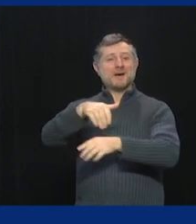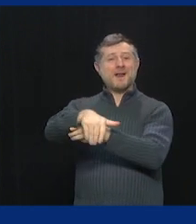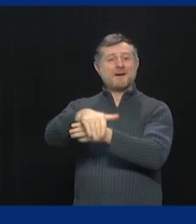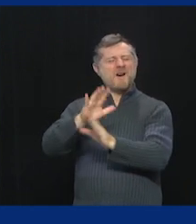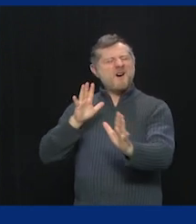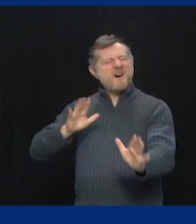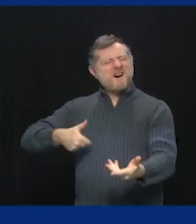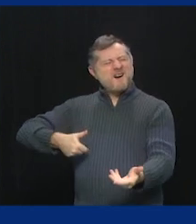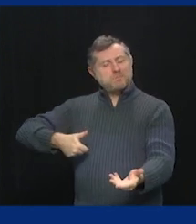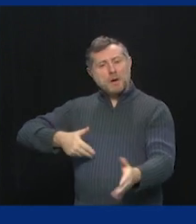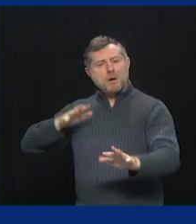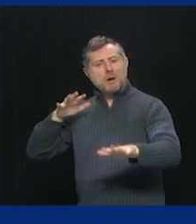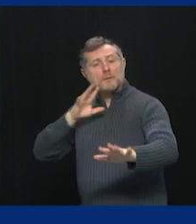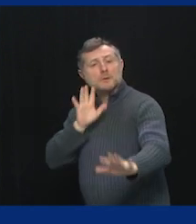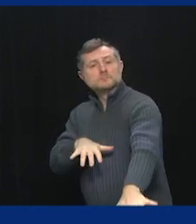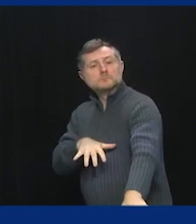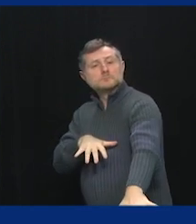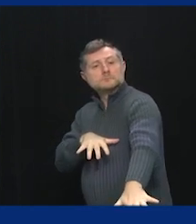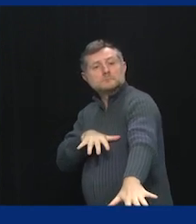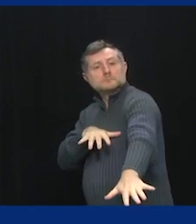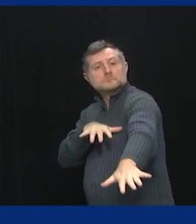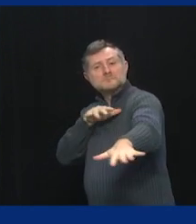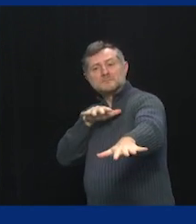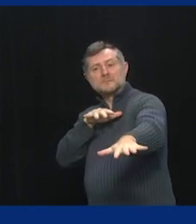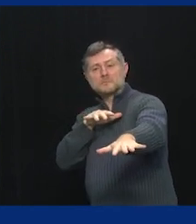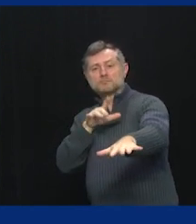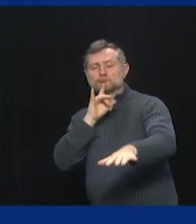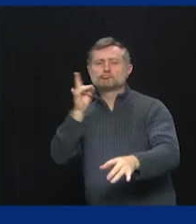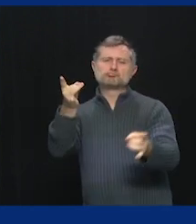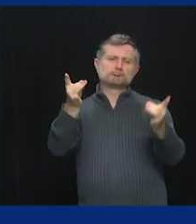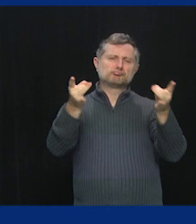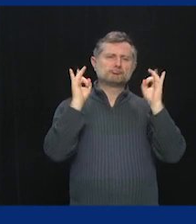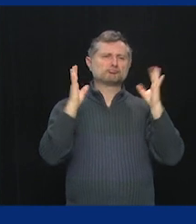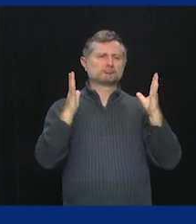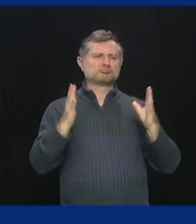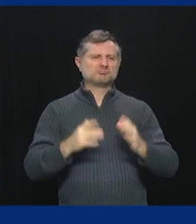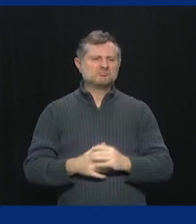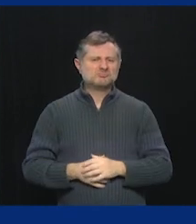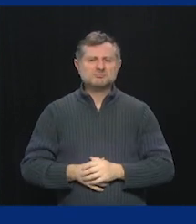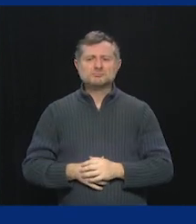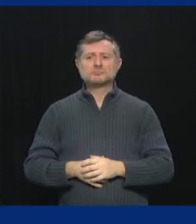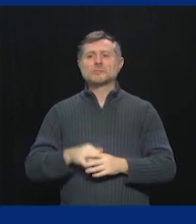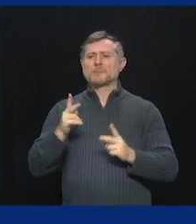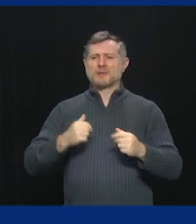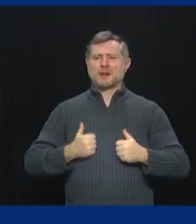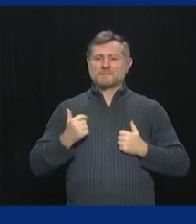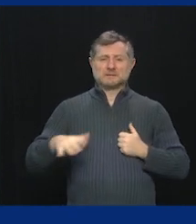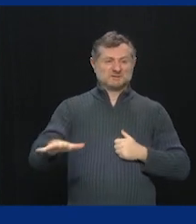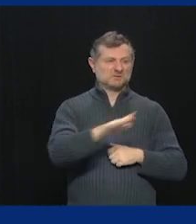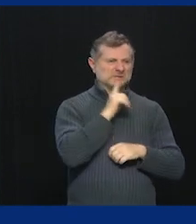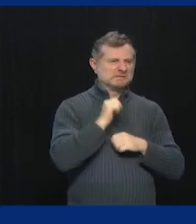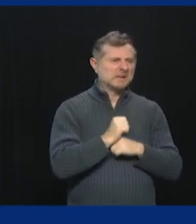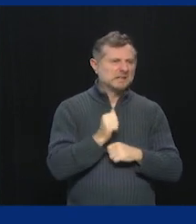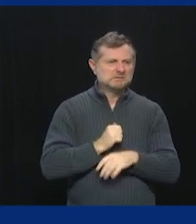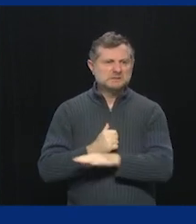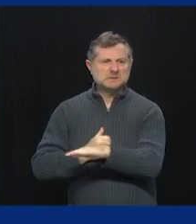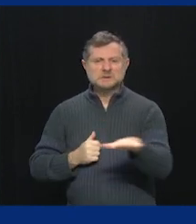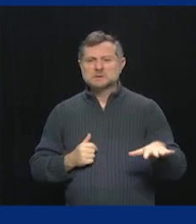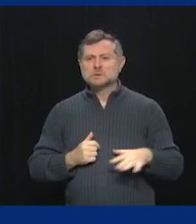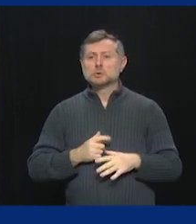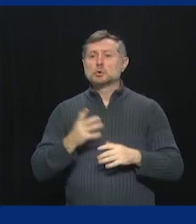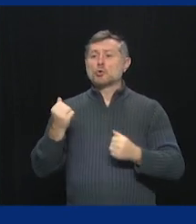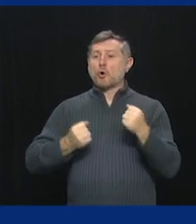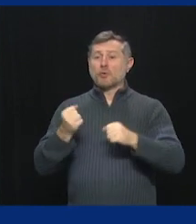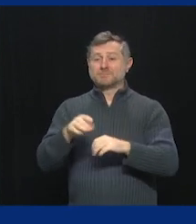The streets couldn't handle the flow of the rivers. Their lives were in danger. Literally, you saw cars turn into